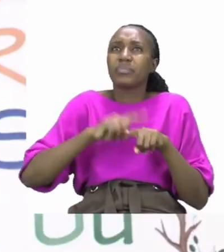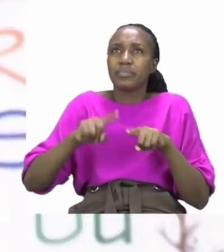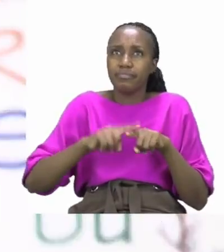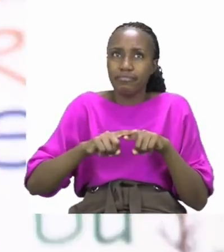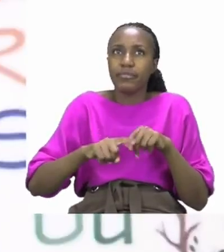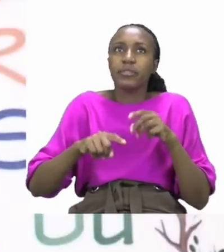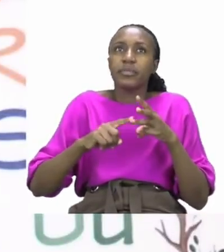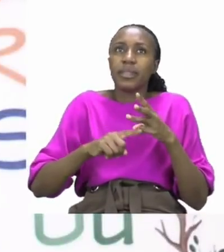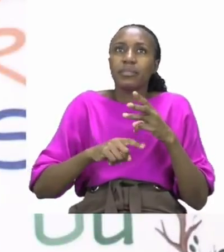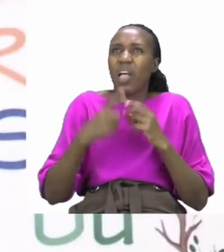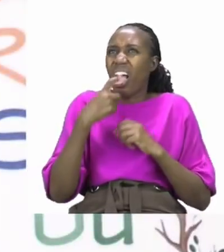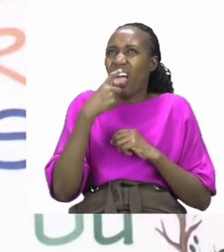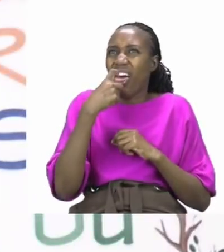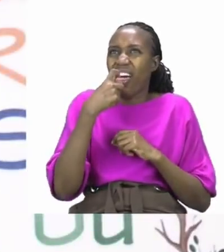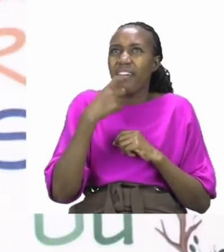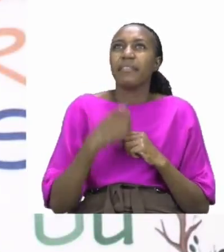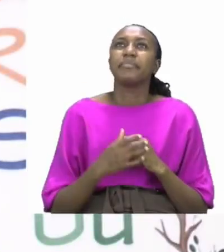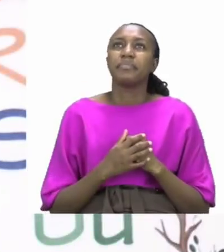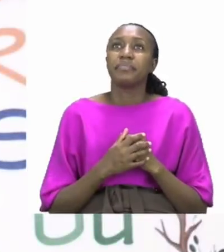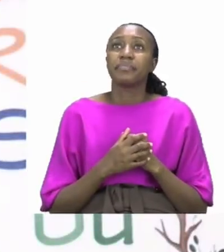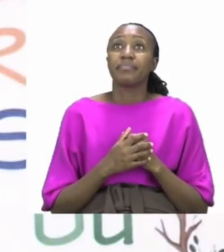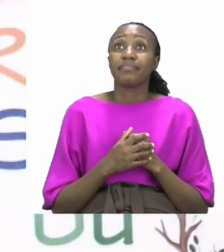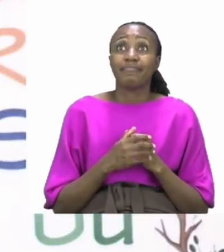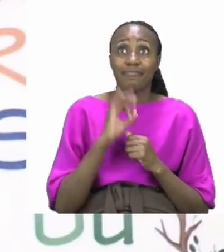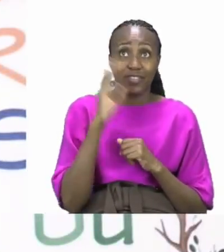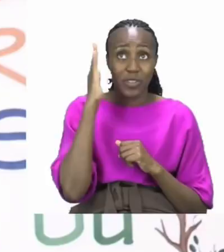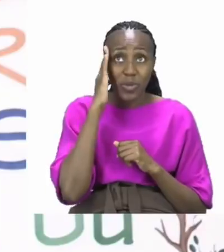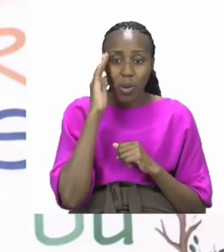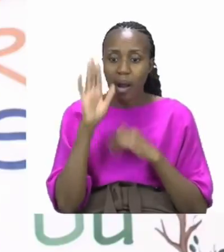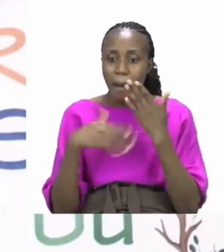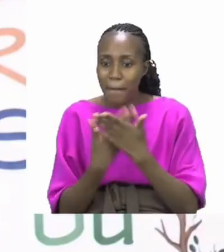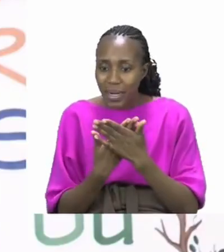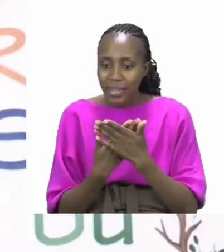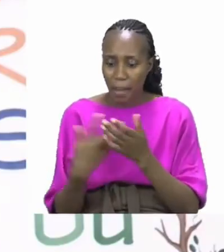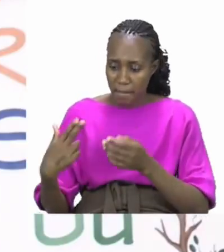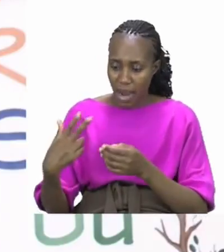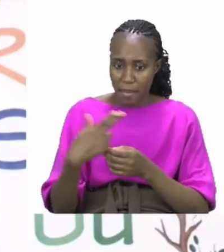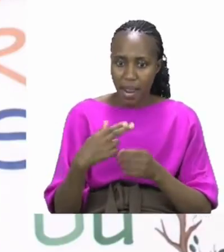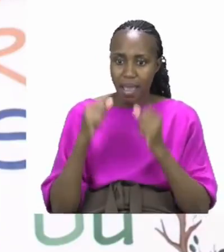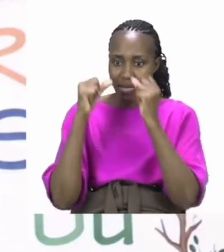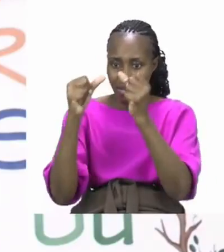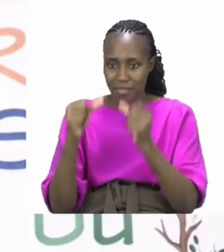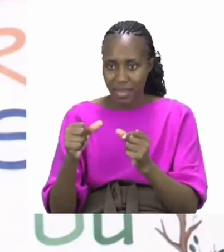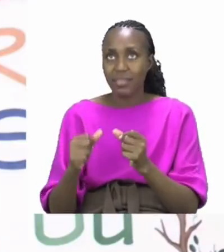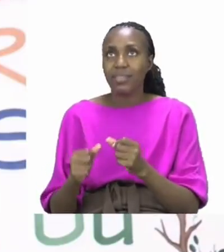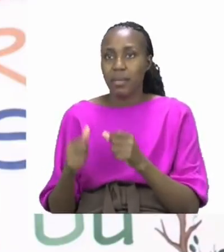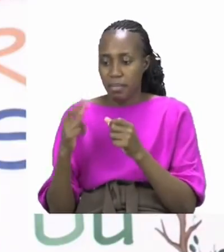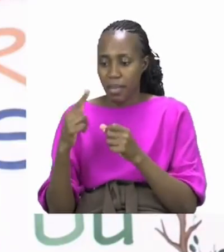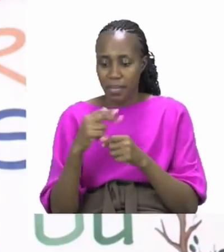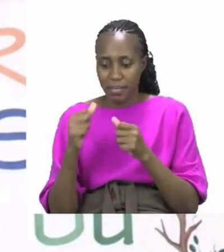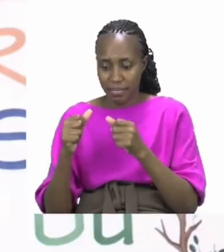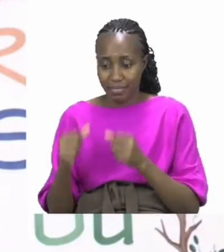peppers, and chilies. If you know the pictures for each of them, well done. Go ahead and cut them. But if you're